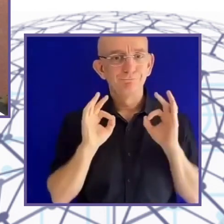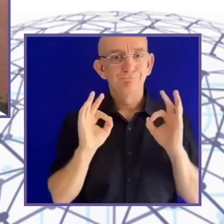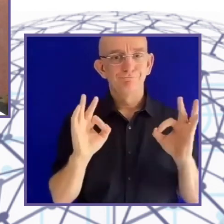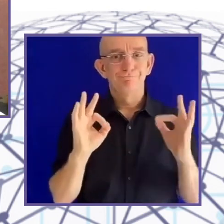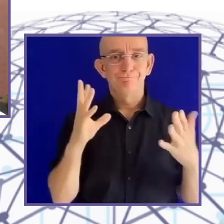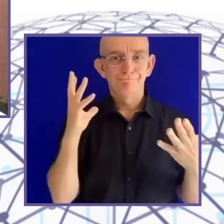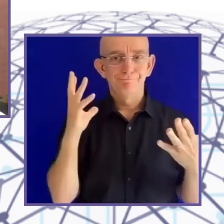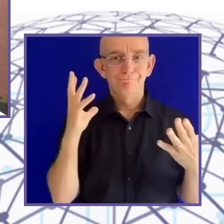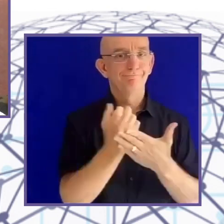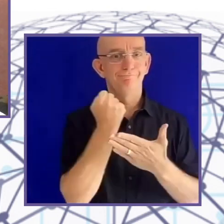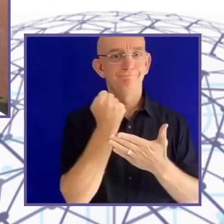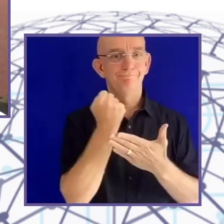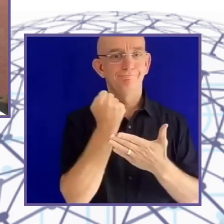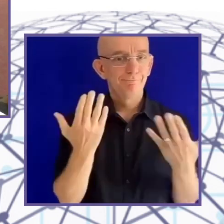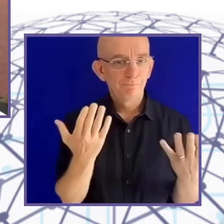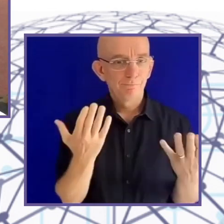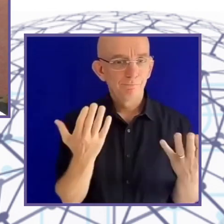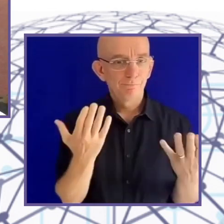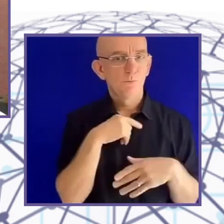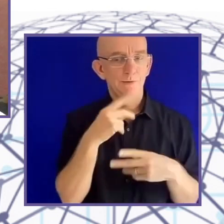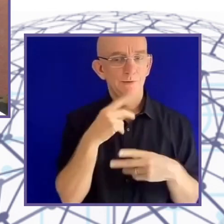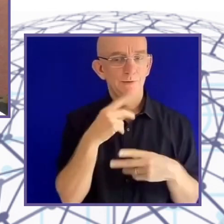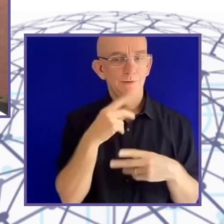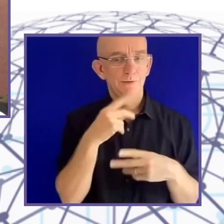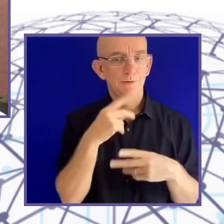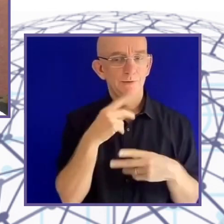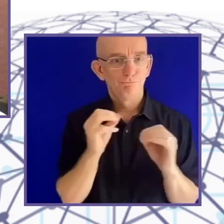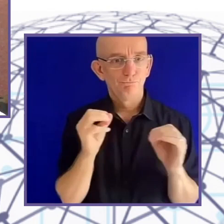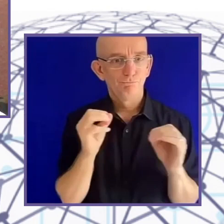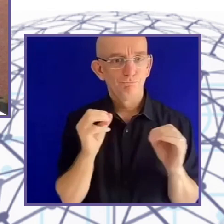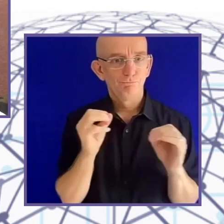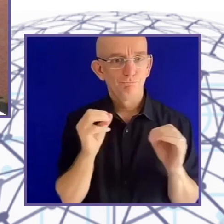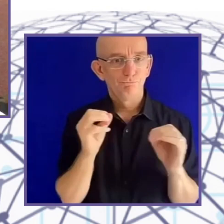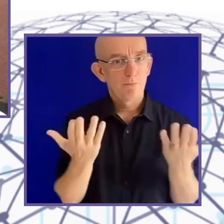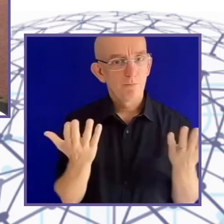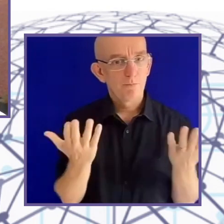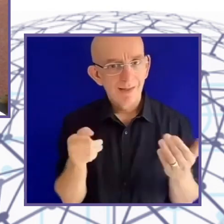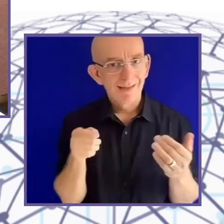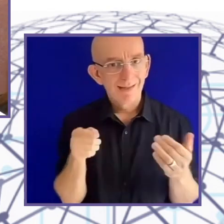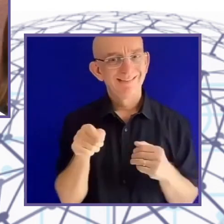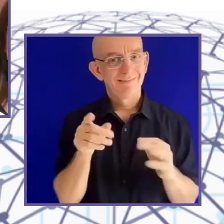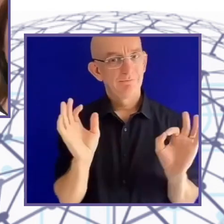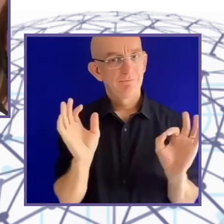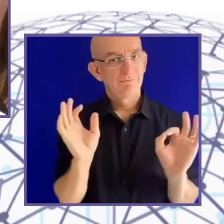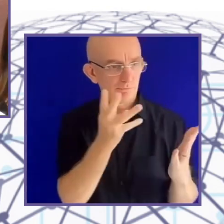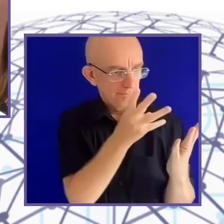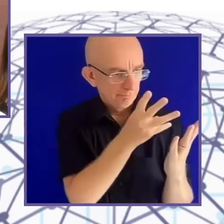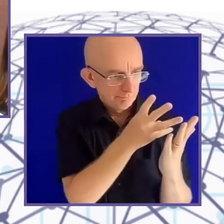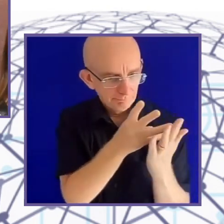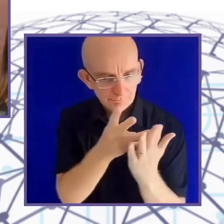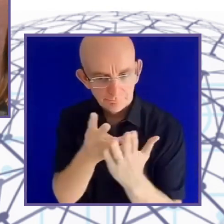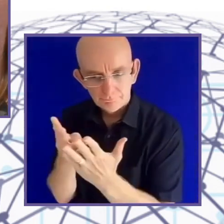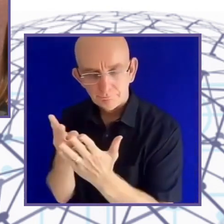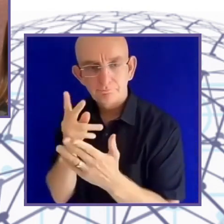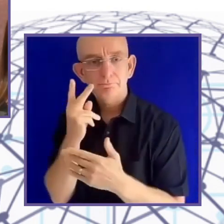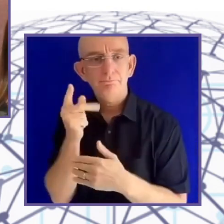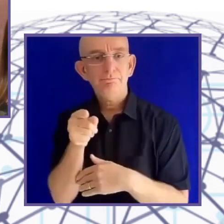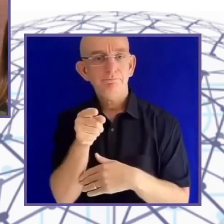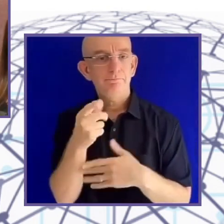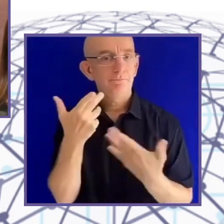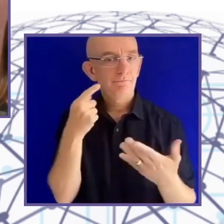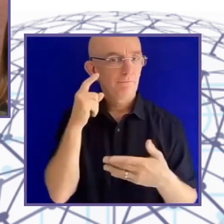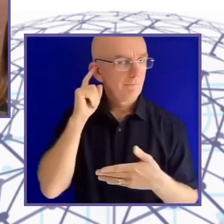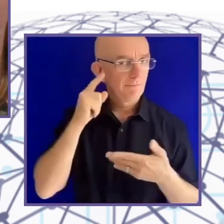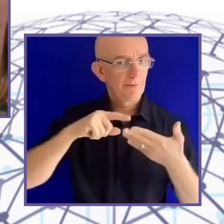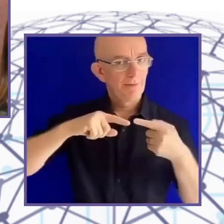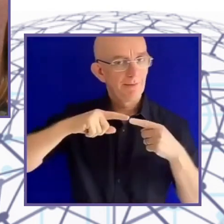hearing screening, children with other disabilities, suspected disabilities, were also picked up and could be